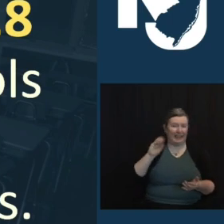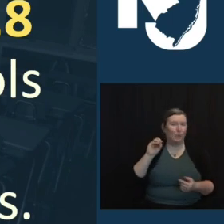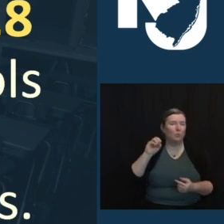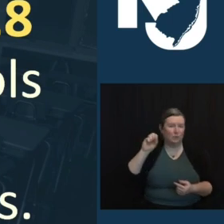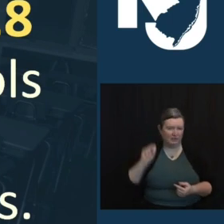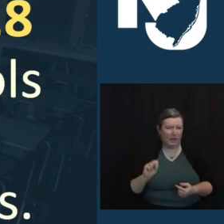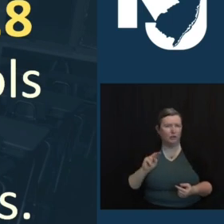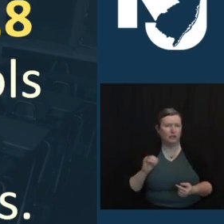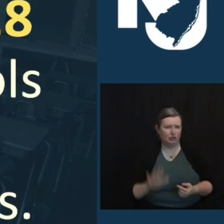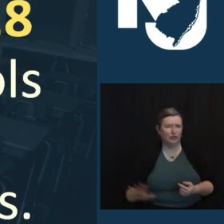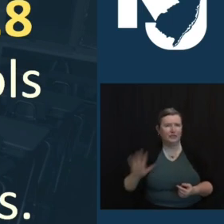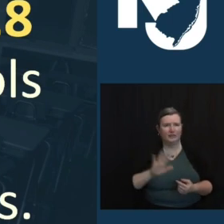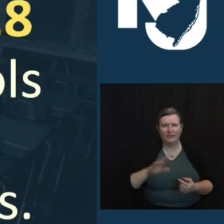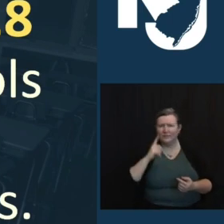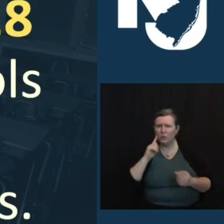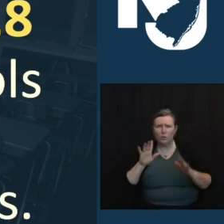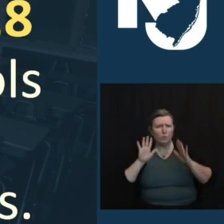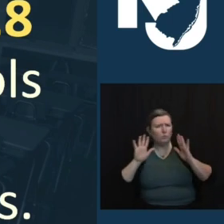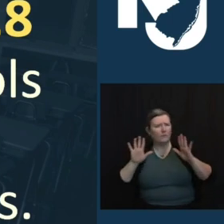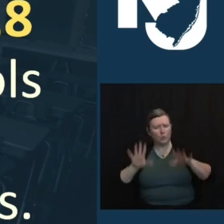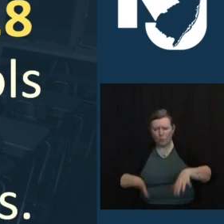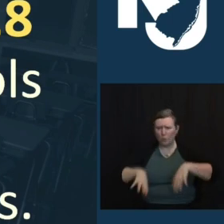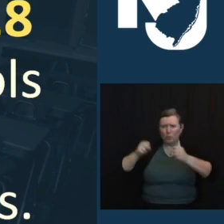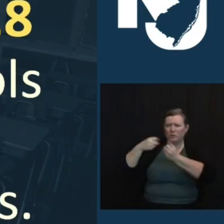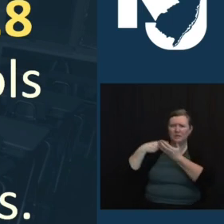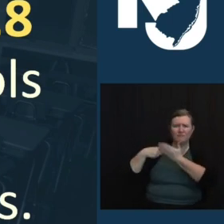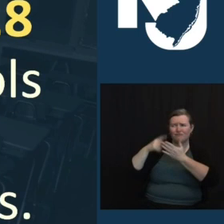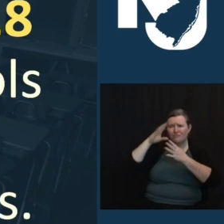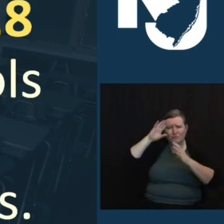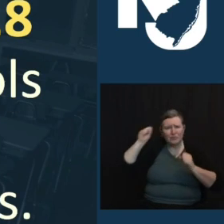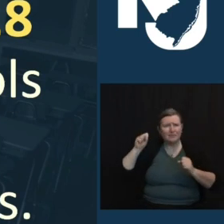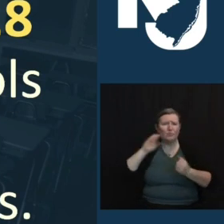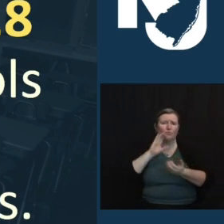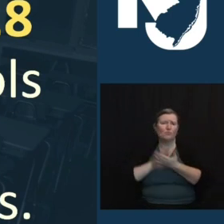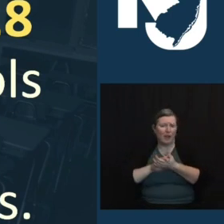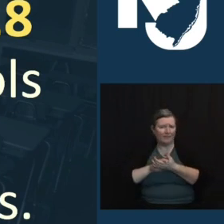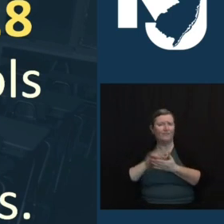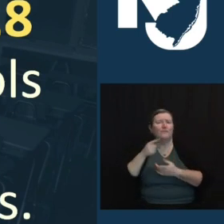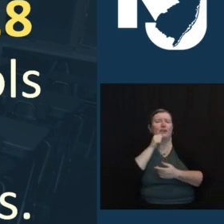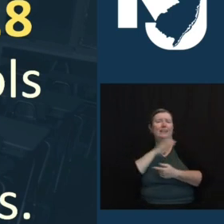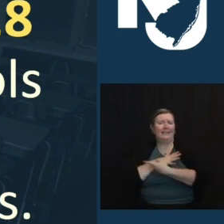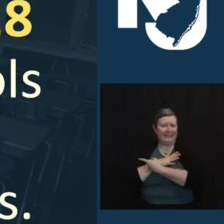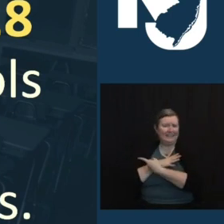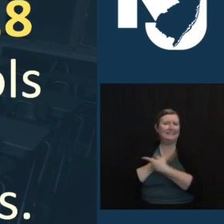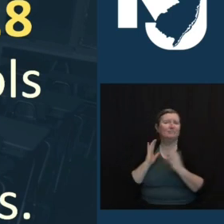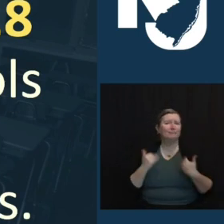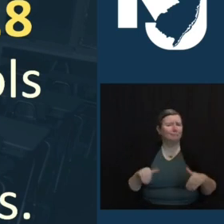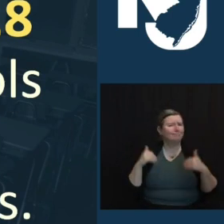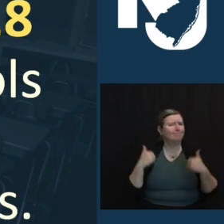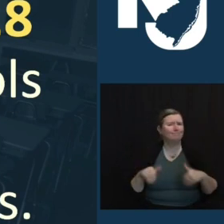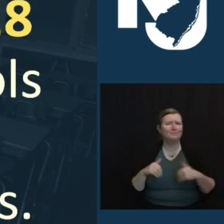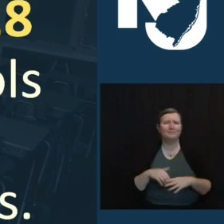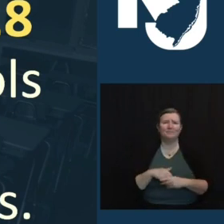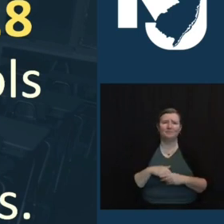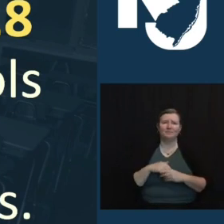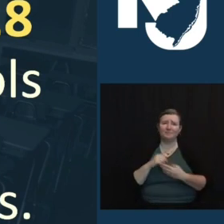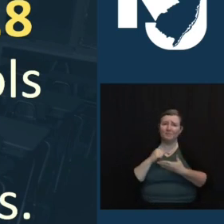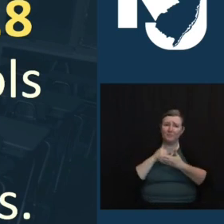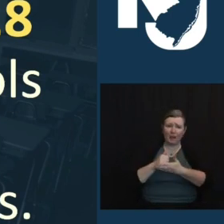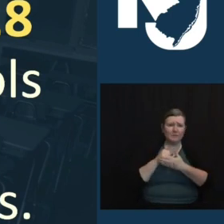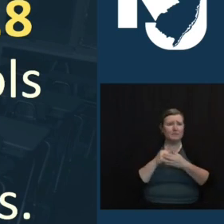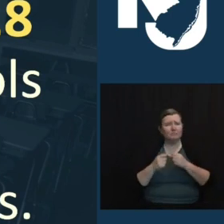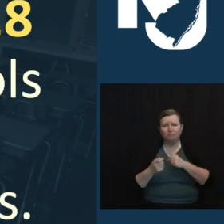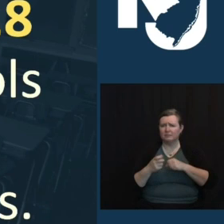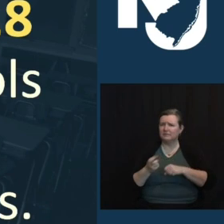for a great job hosting the First Lady, and thank her for again coming. This help is right on time, as it is time for